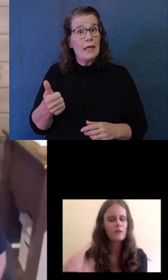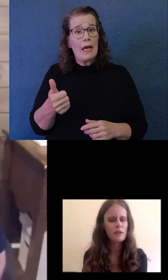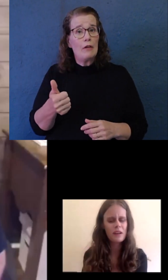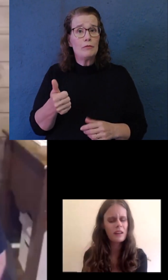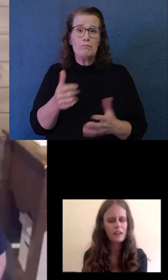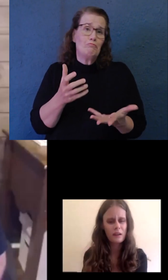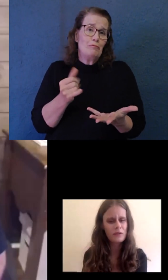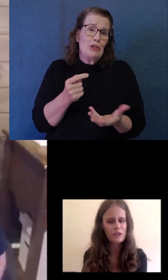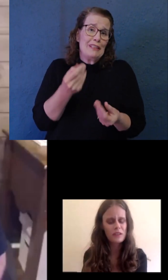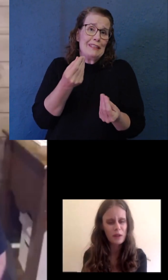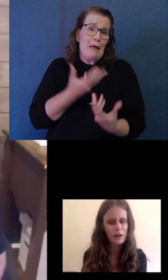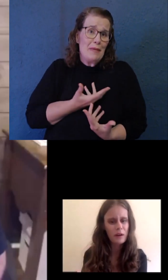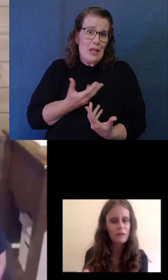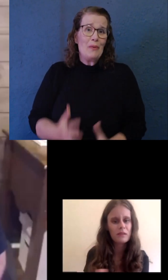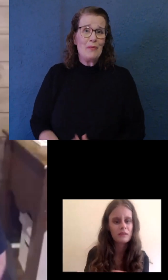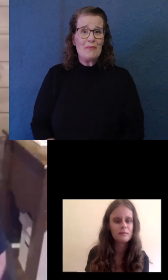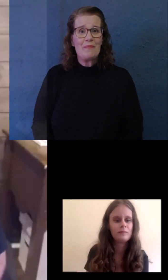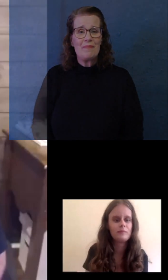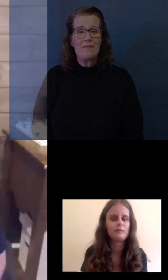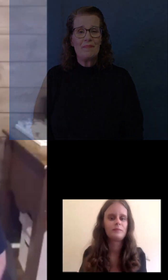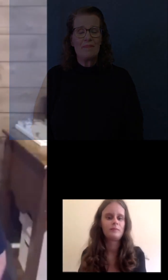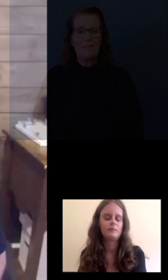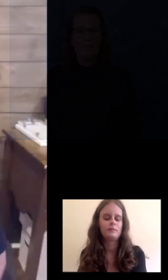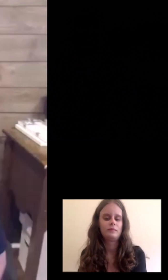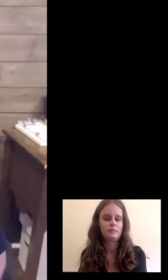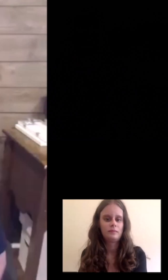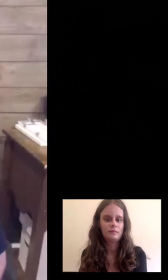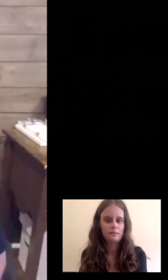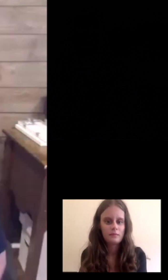And if you need anything else, just let me know.